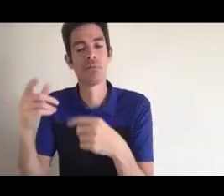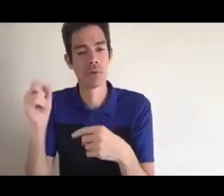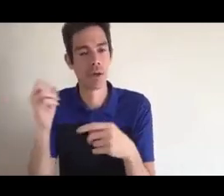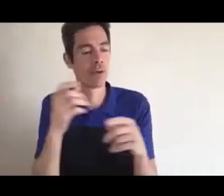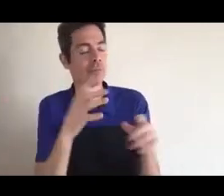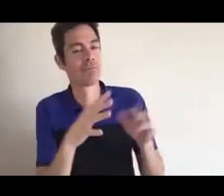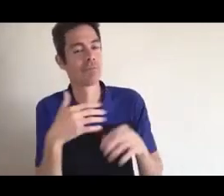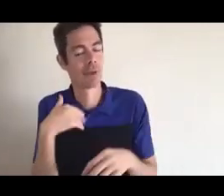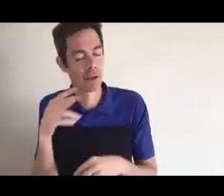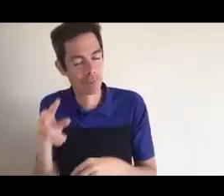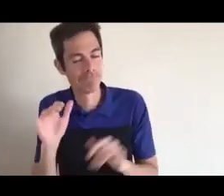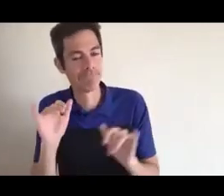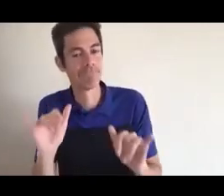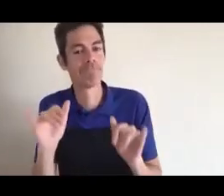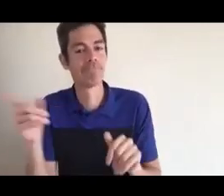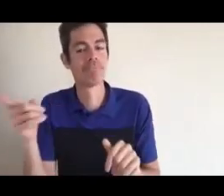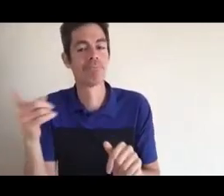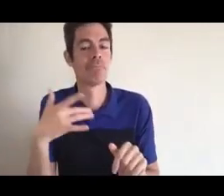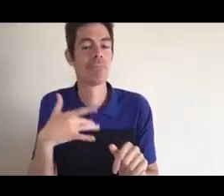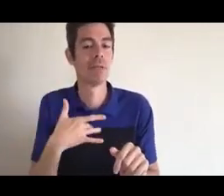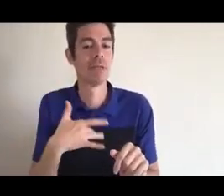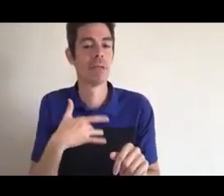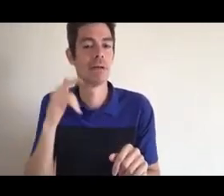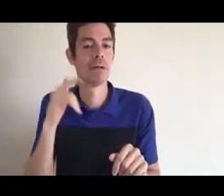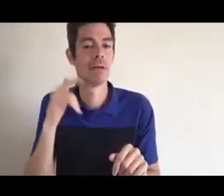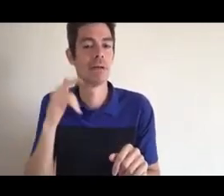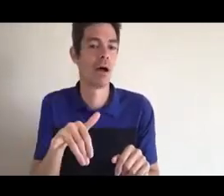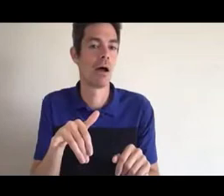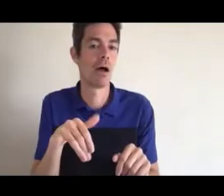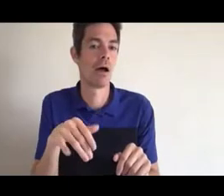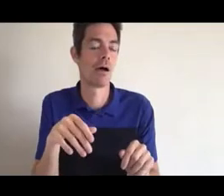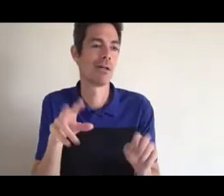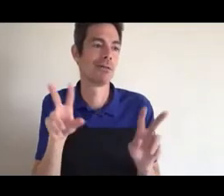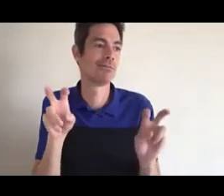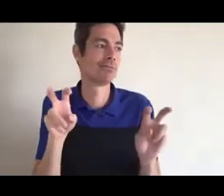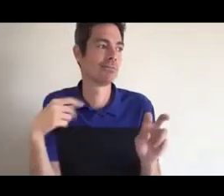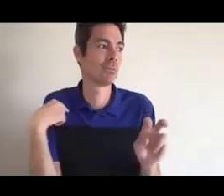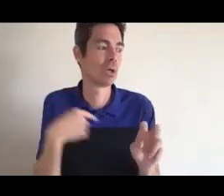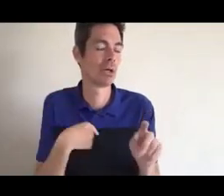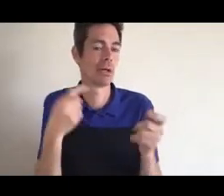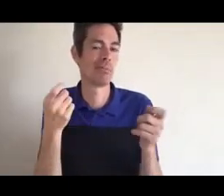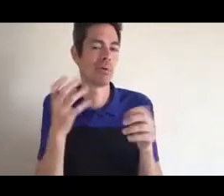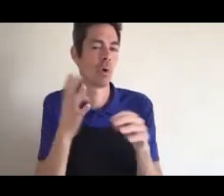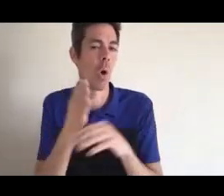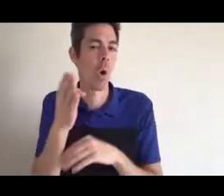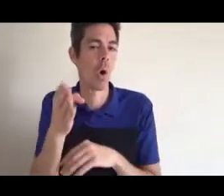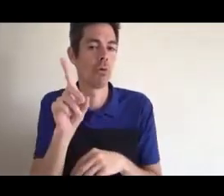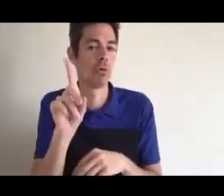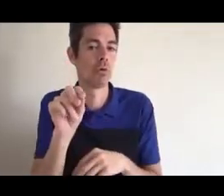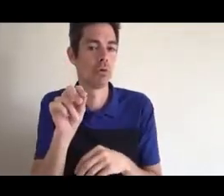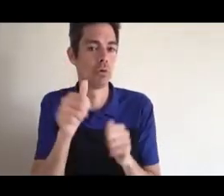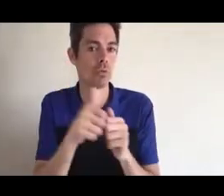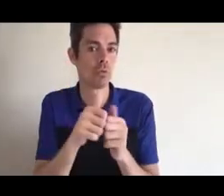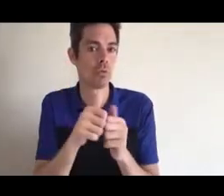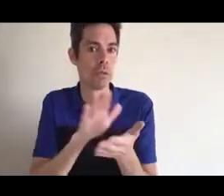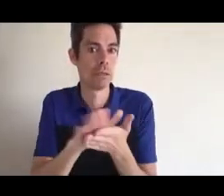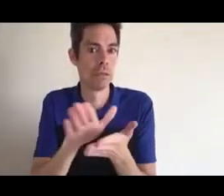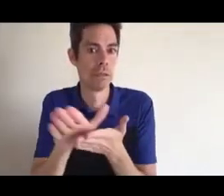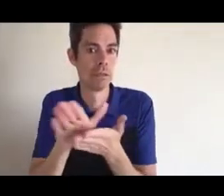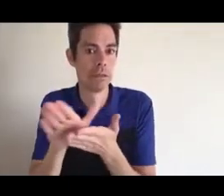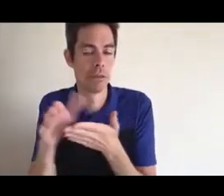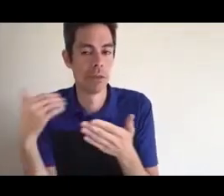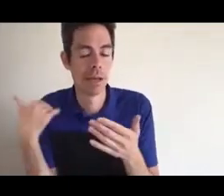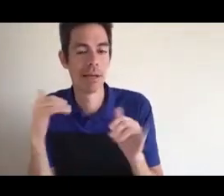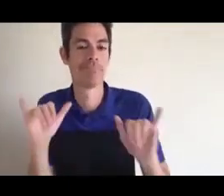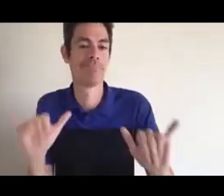of the deaf friends would look and say, oh, I see that you're signing a little bit differently. And so I felt like that sometimes